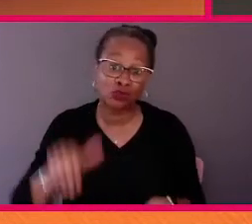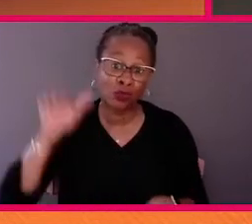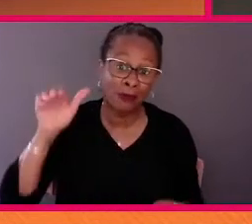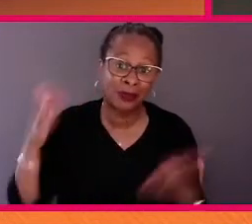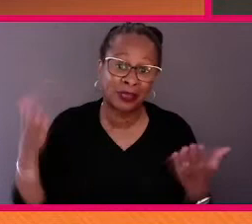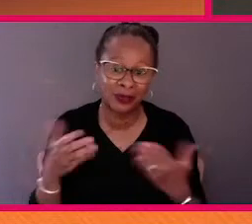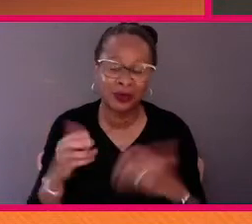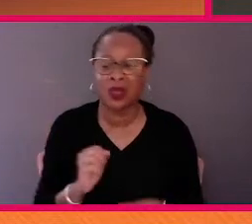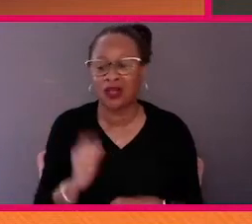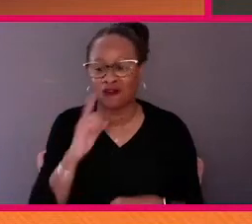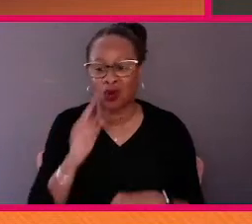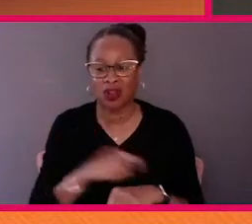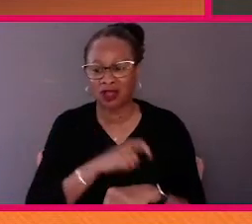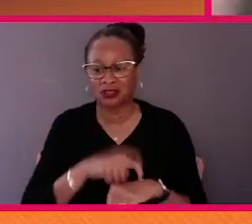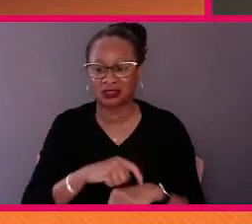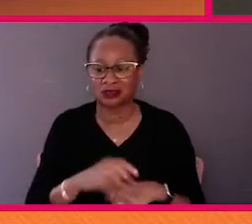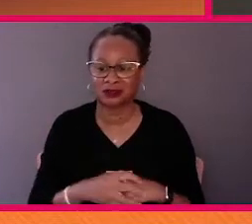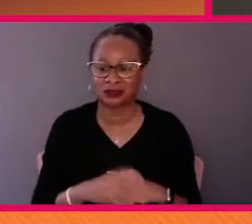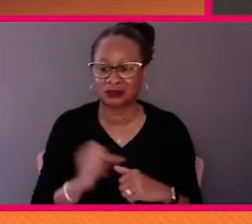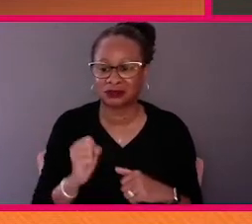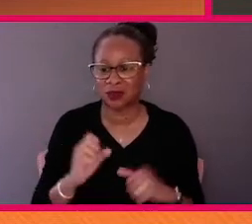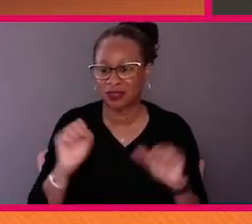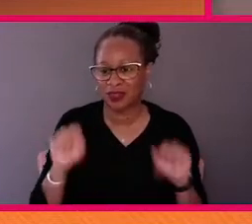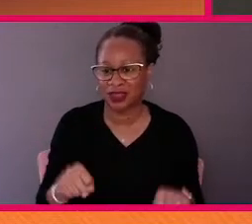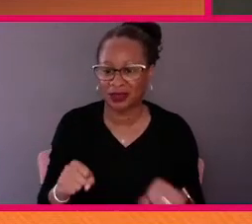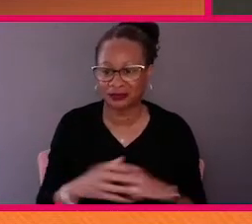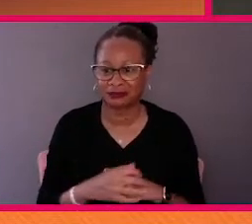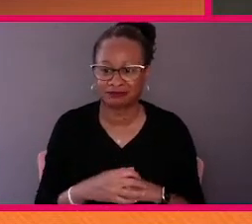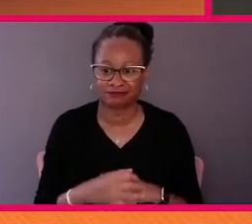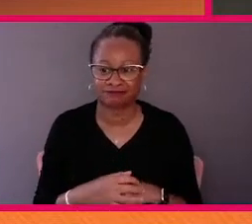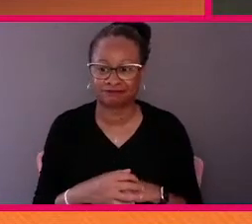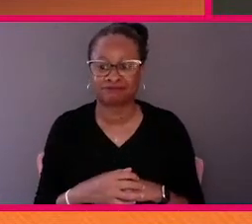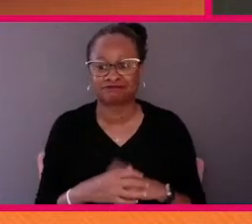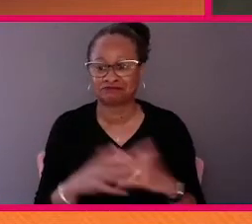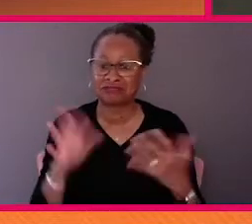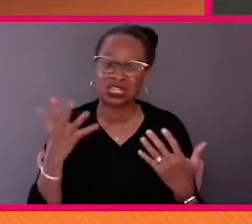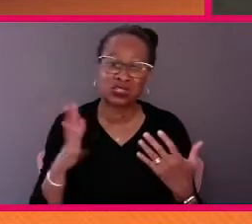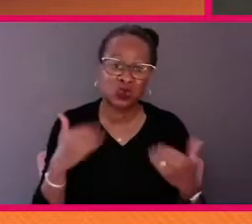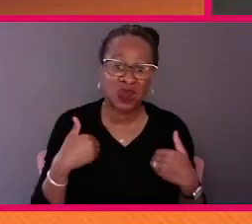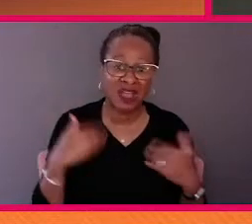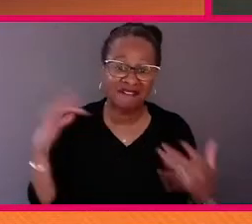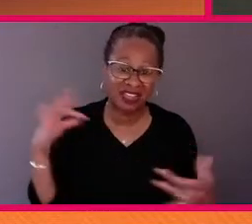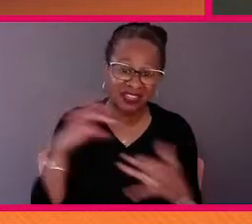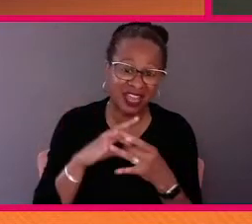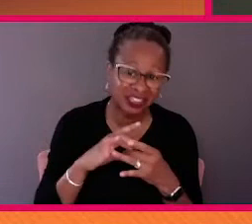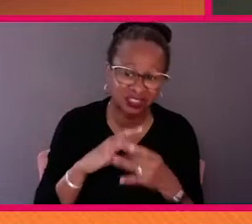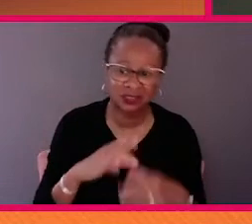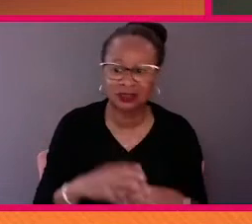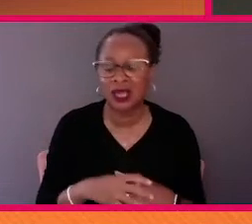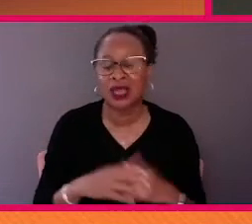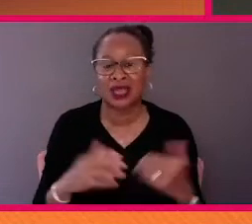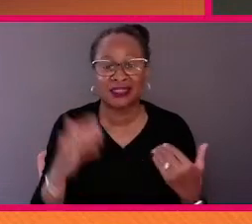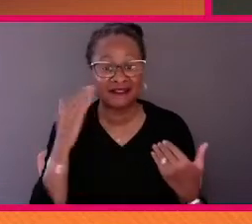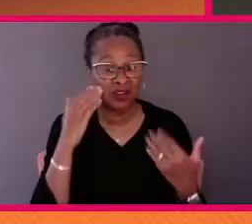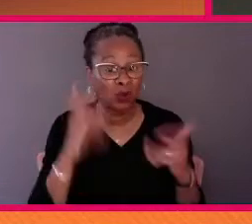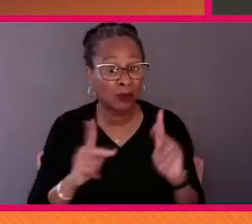long time, so they can, you know, they can sort of have connections, have known people somewhere